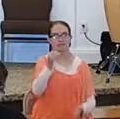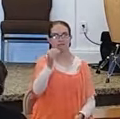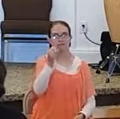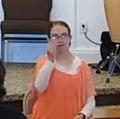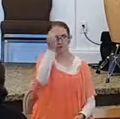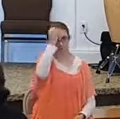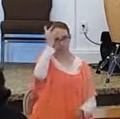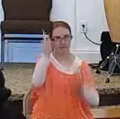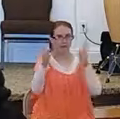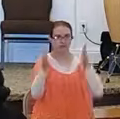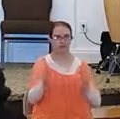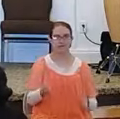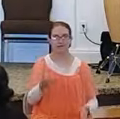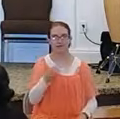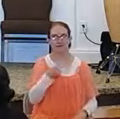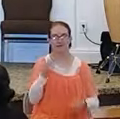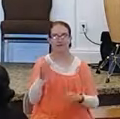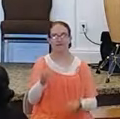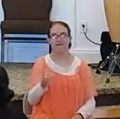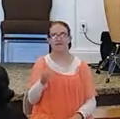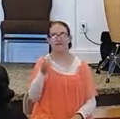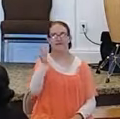amen. That moron.